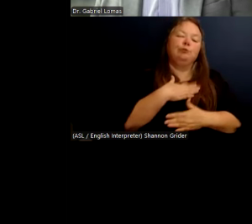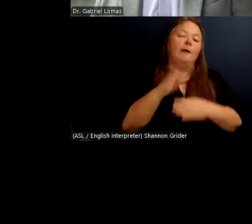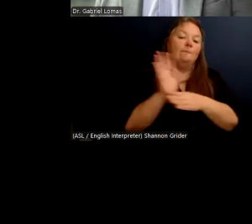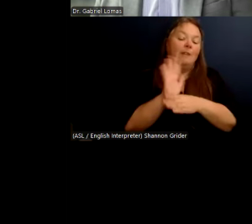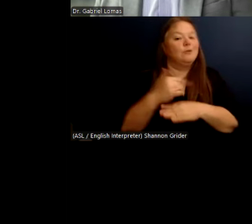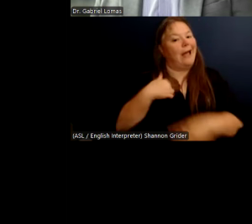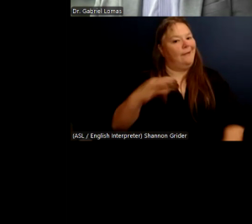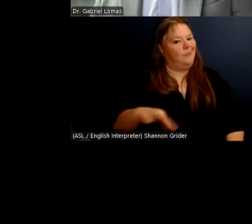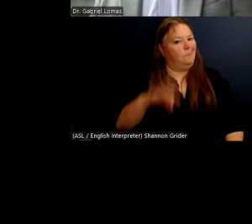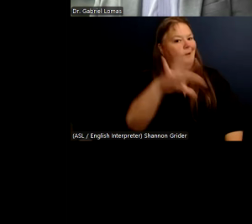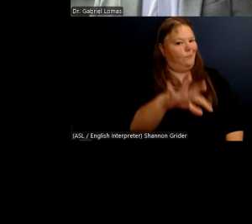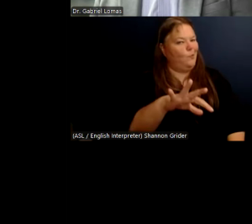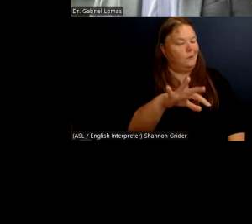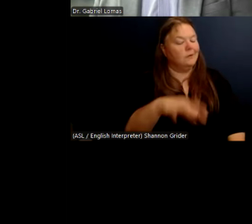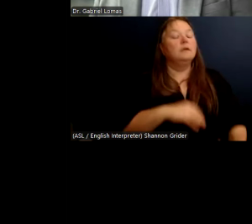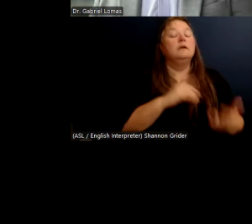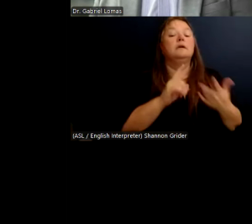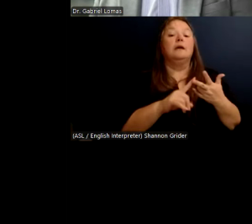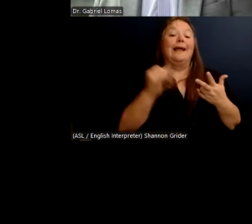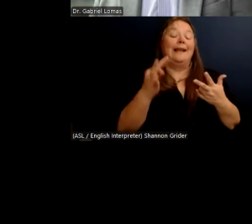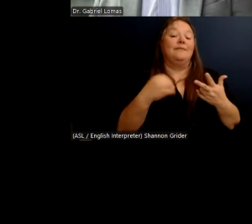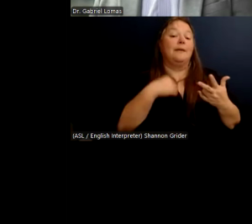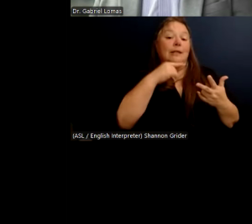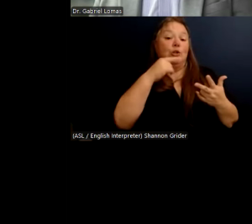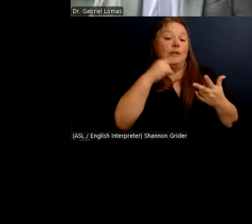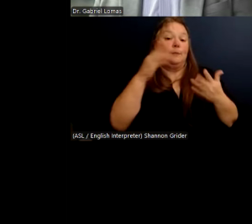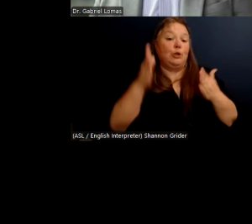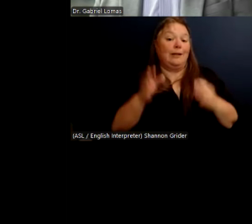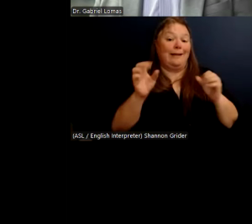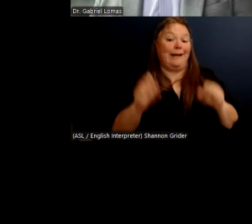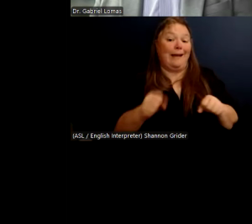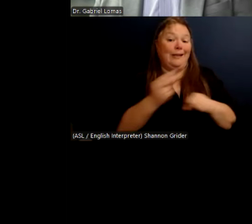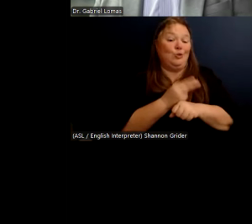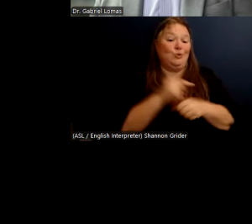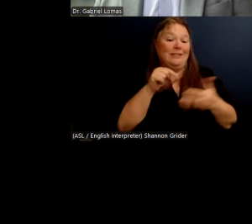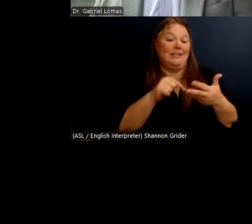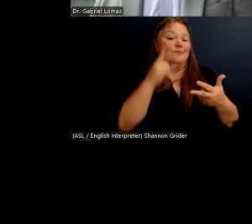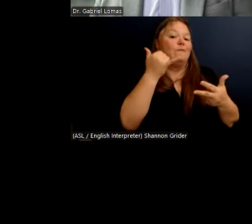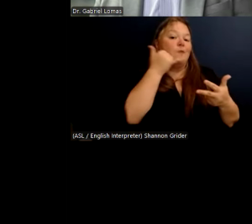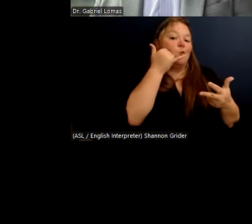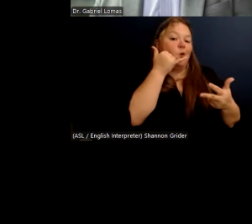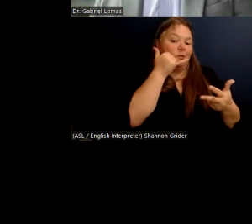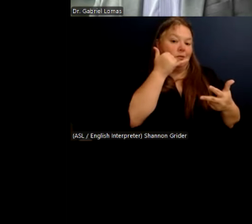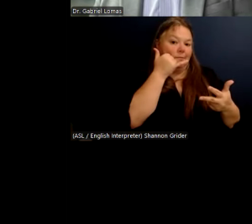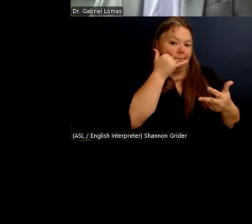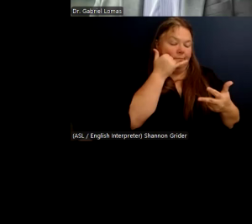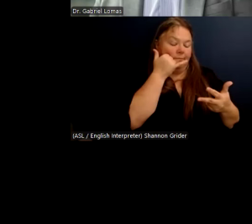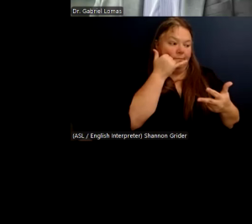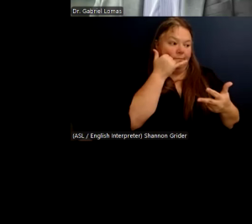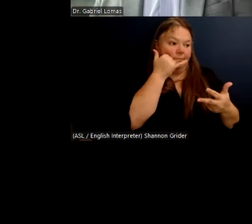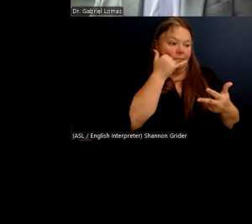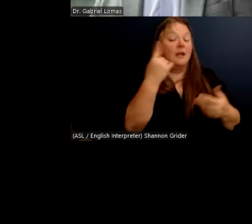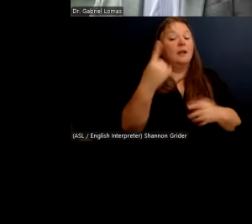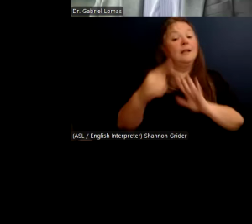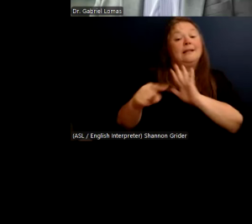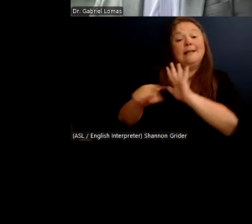pay for. And if I'm a hearing person, I actually can use this for phone calls. Now, a negative about this